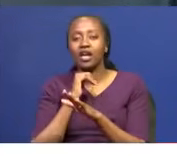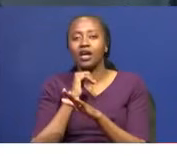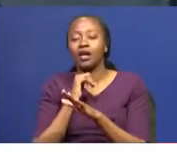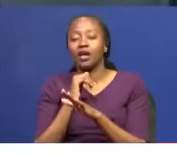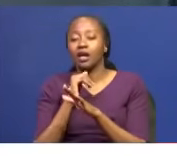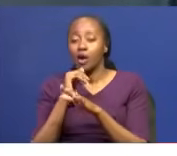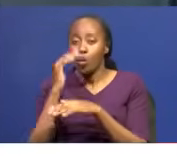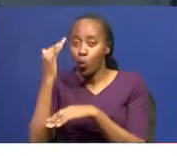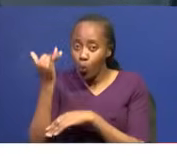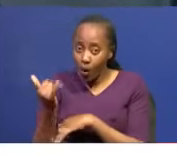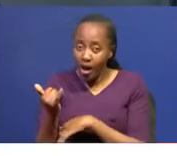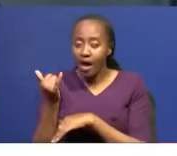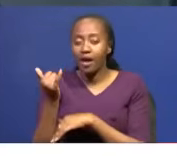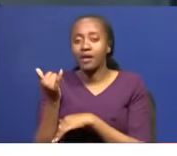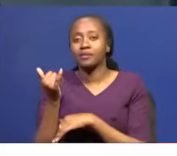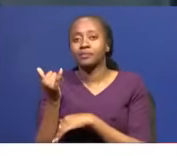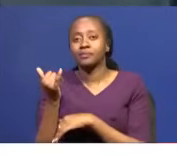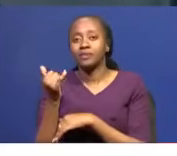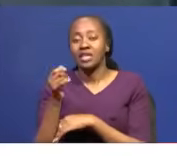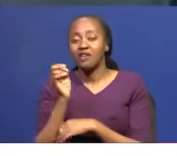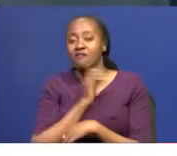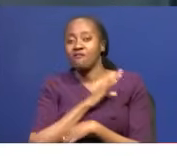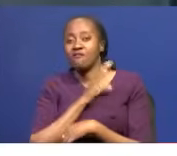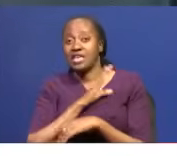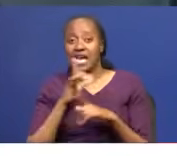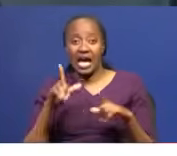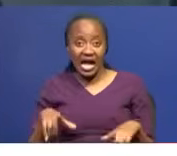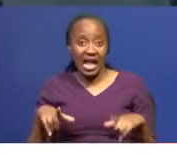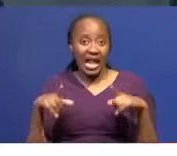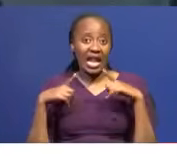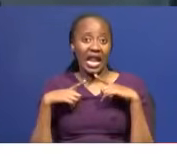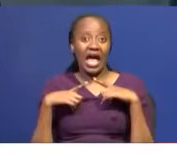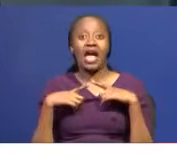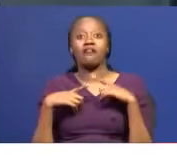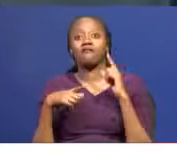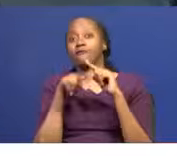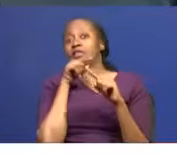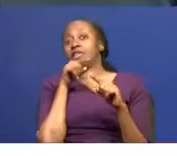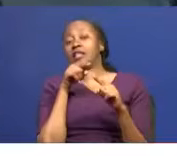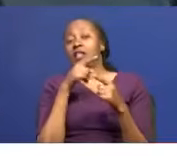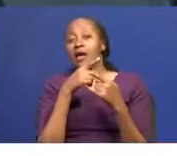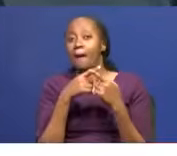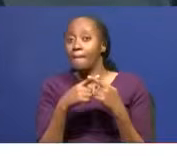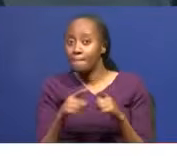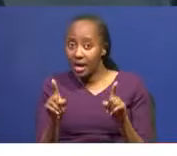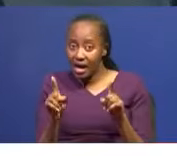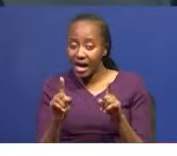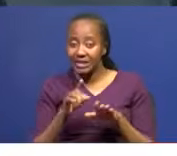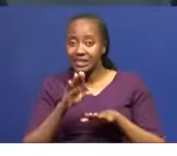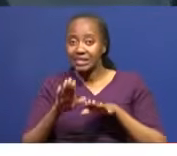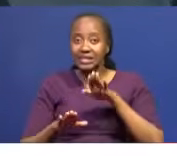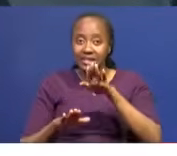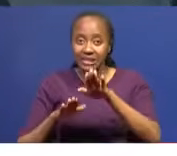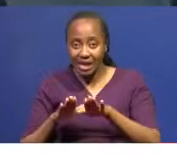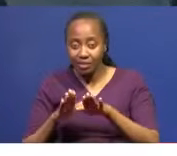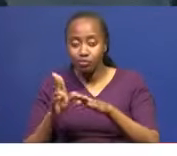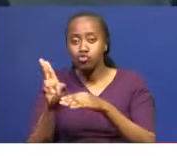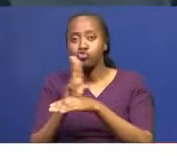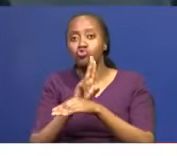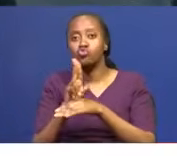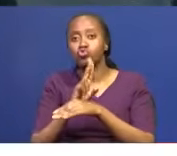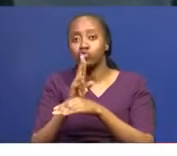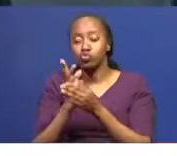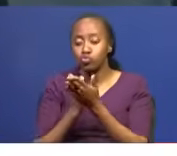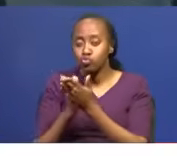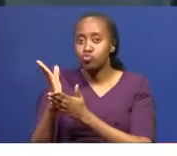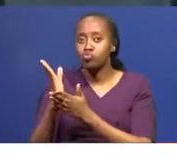into hiding for fear of his life, and the steps taken by the second petitioner